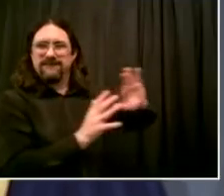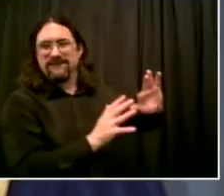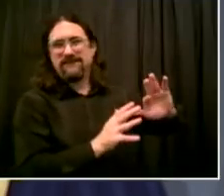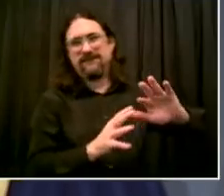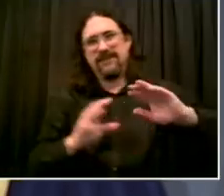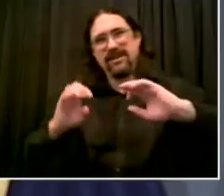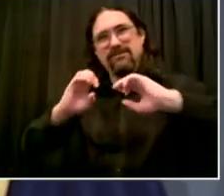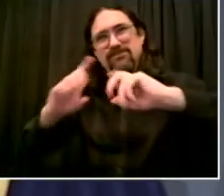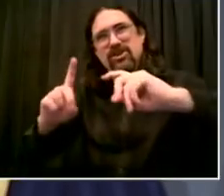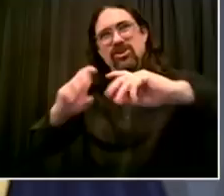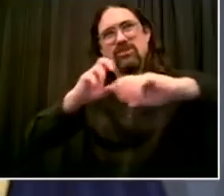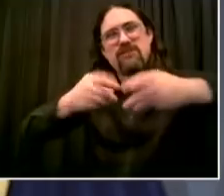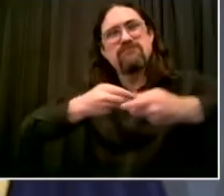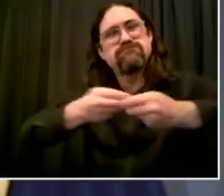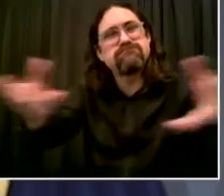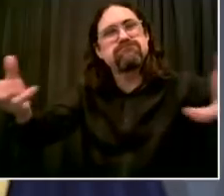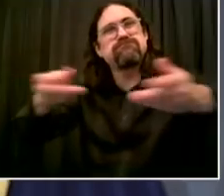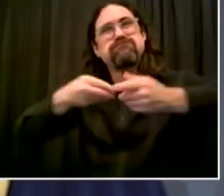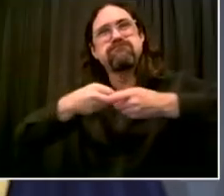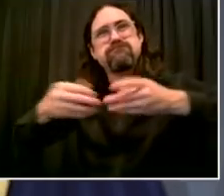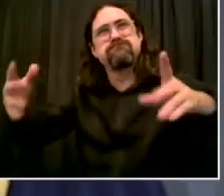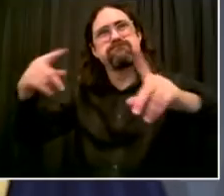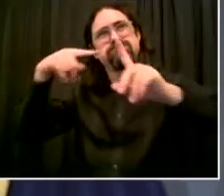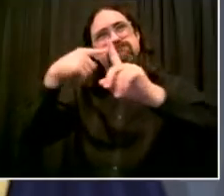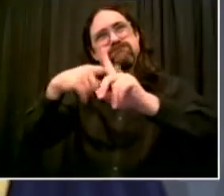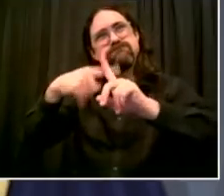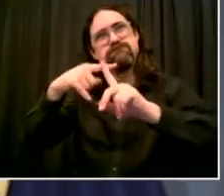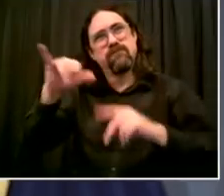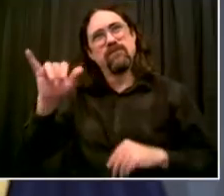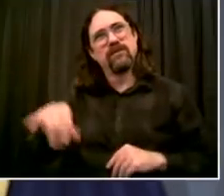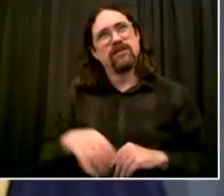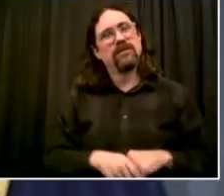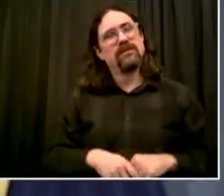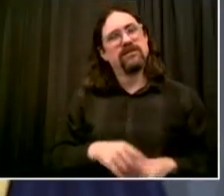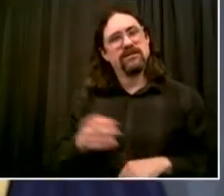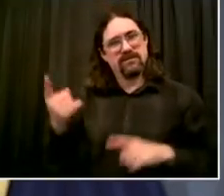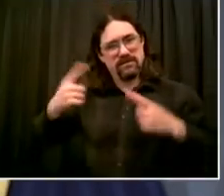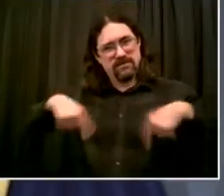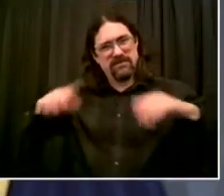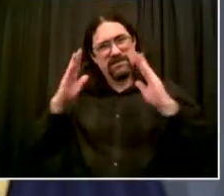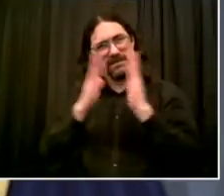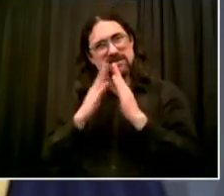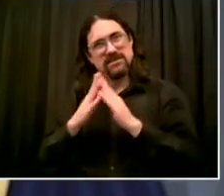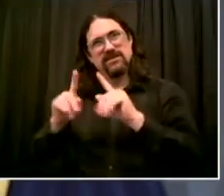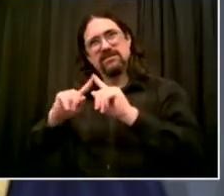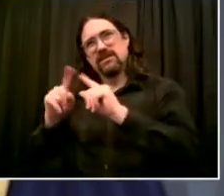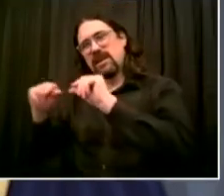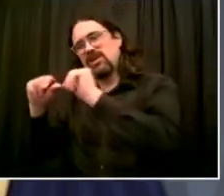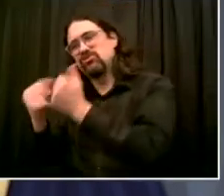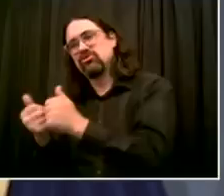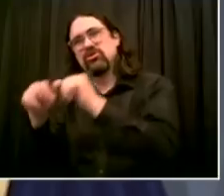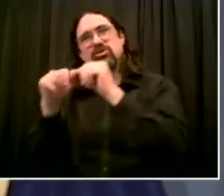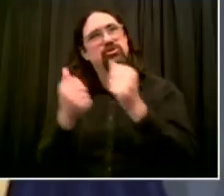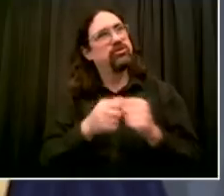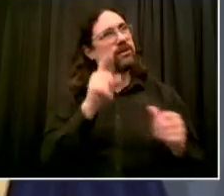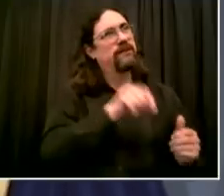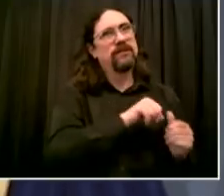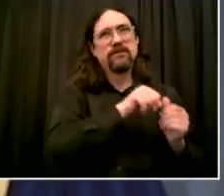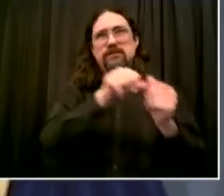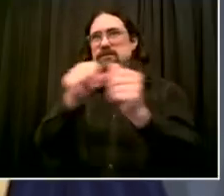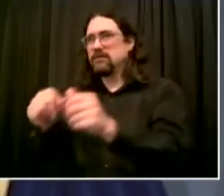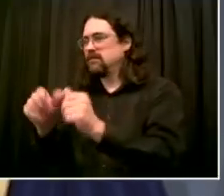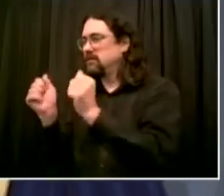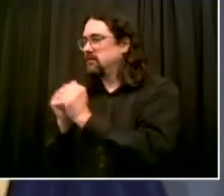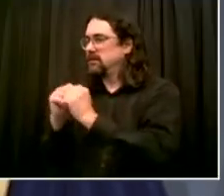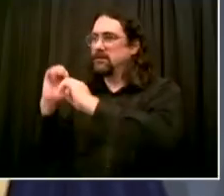be, and there should be, for example, when folks are going into grocery stores, they're going into supermarkets,